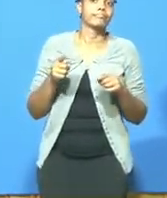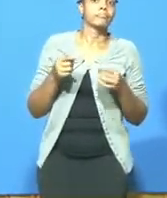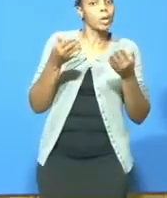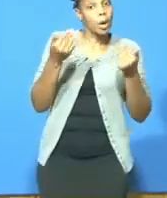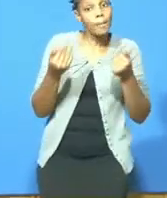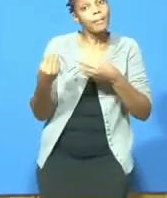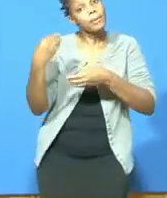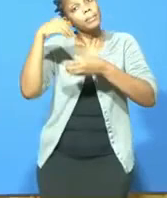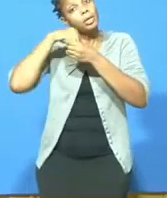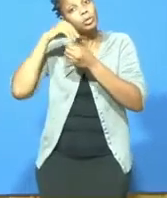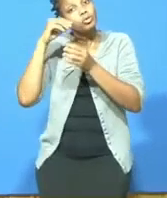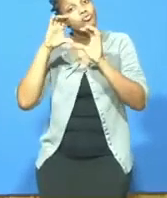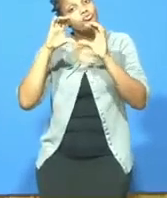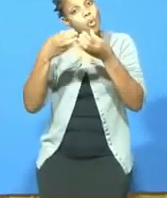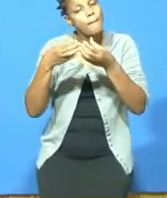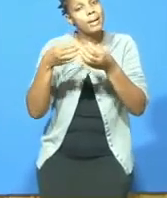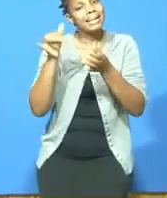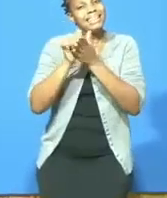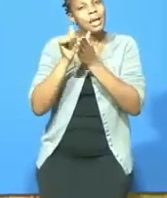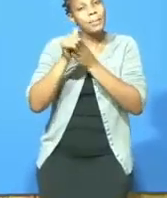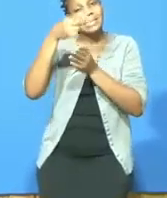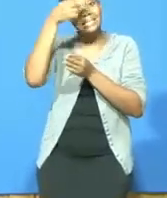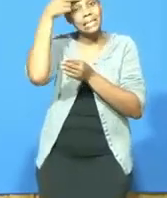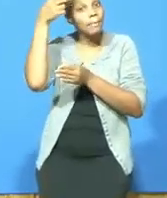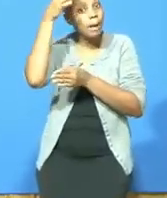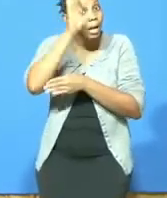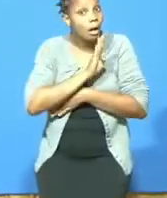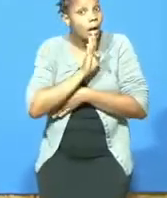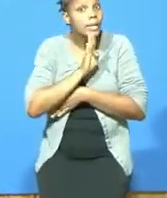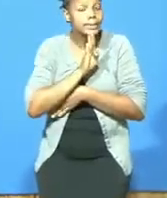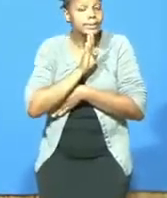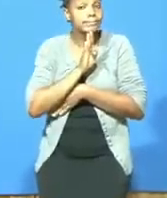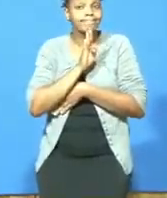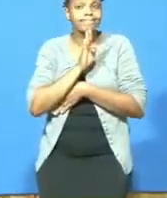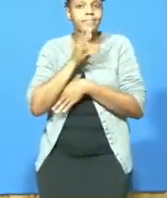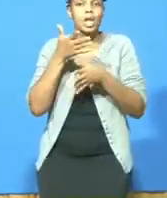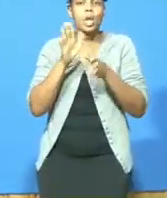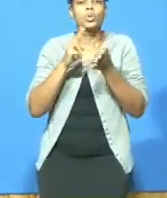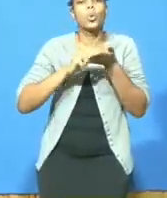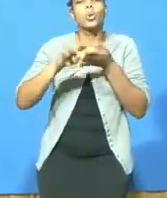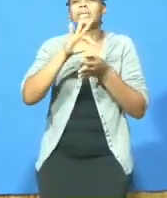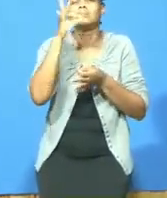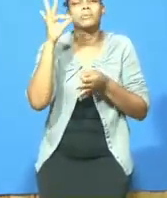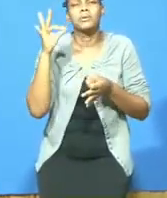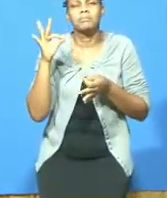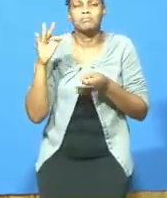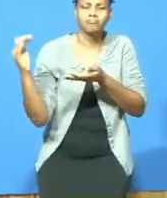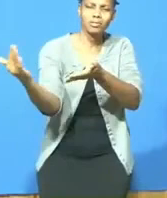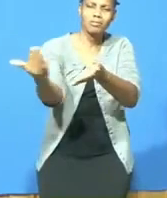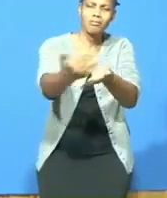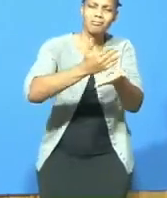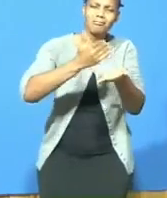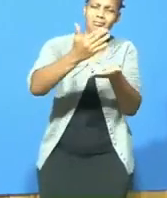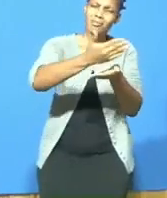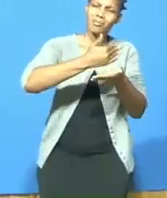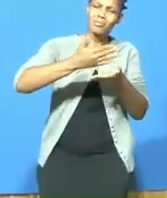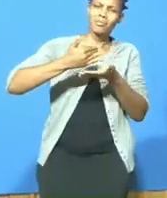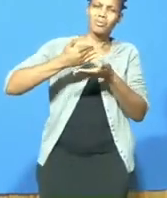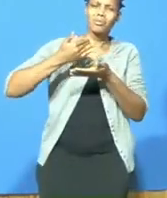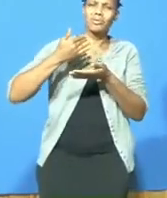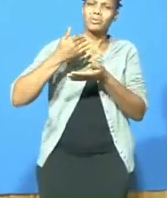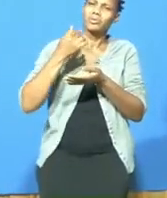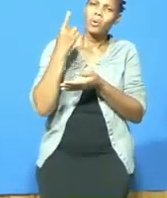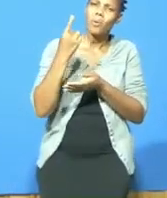group that has been sealed by God. Let the Holy Spirit gather you into